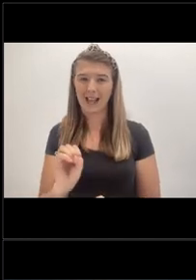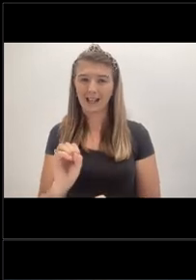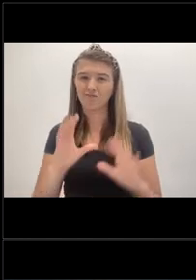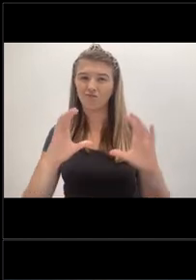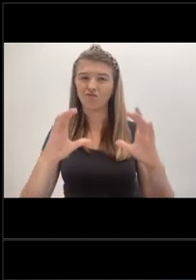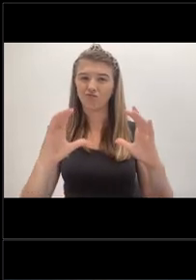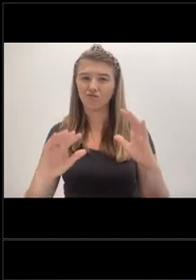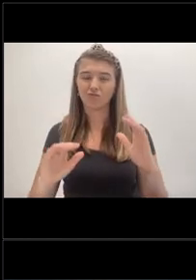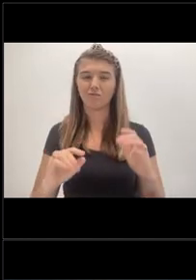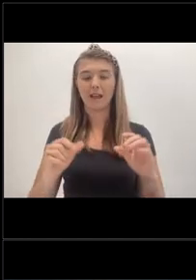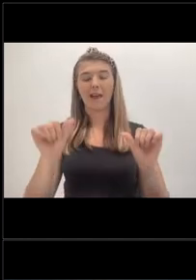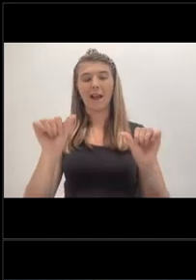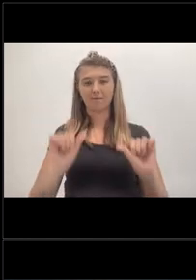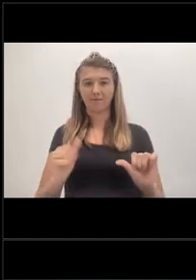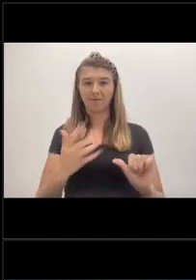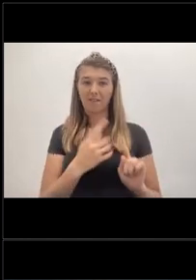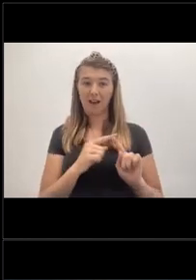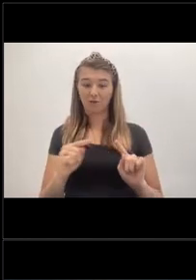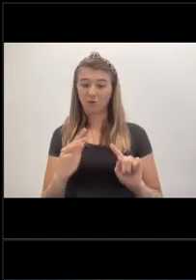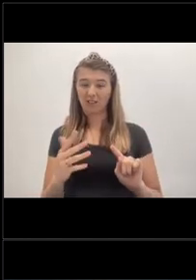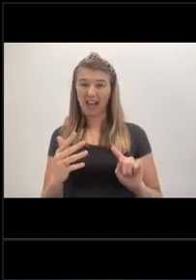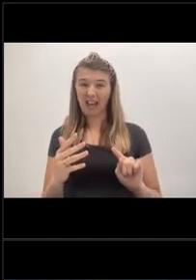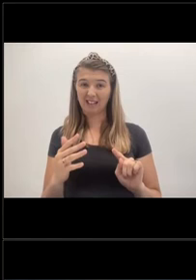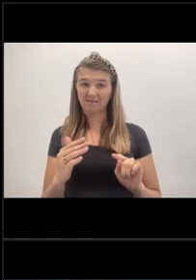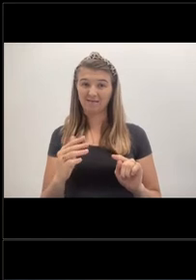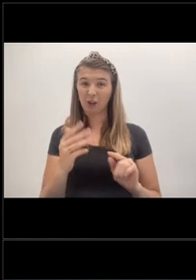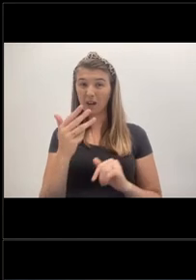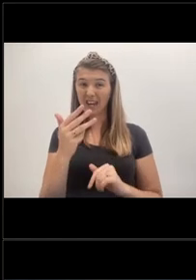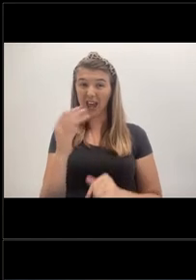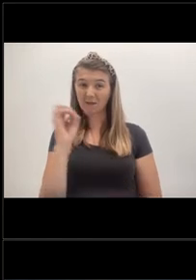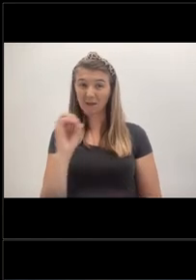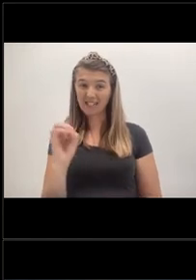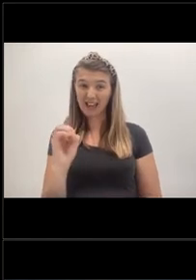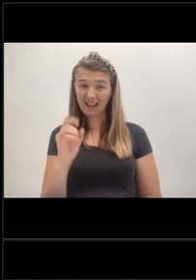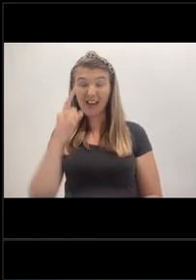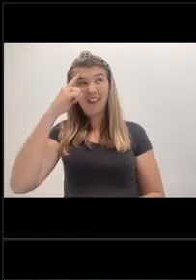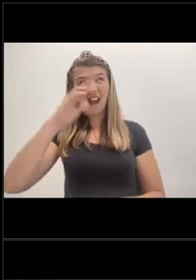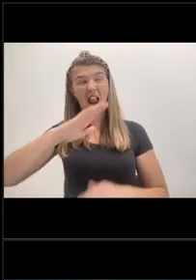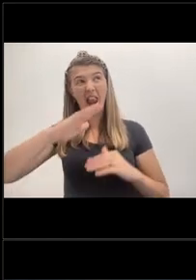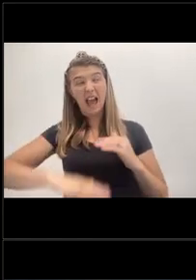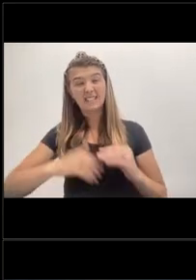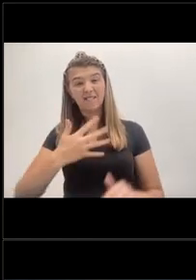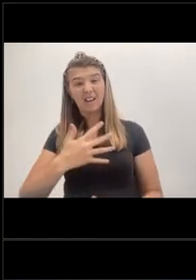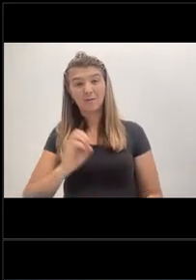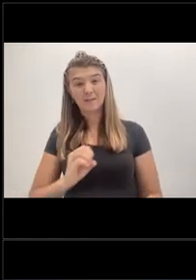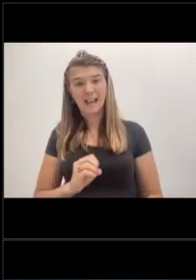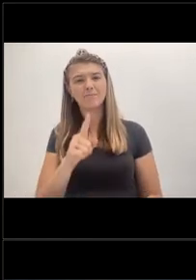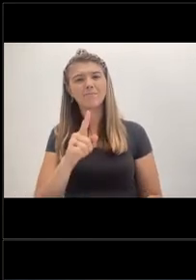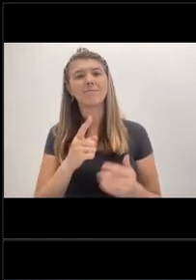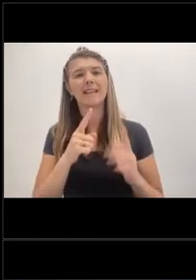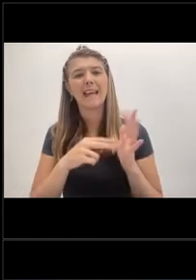it was 5 to 10, 9%, just 9%, thought it was less than 5%. Ina, what's the real answer?